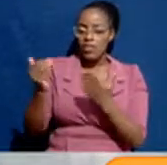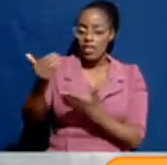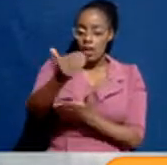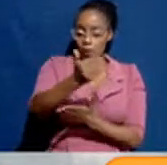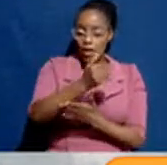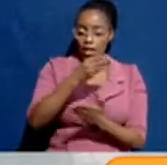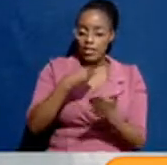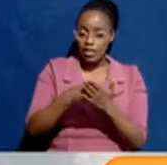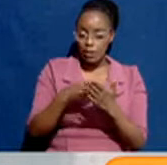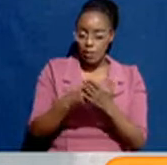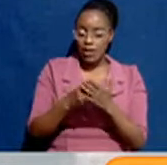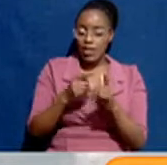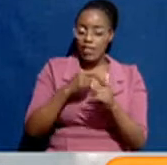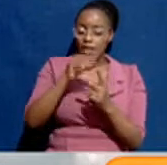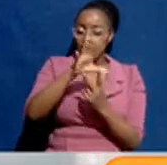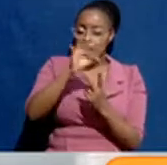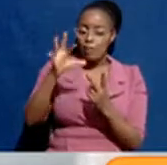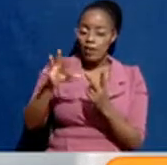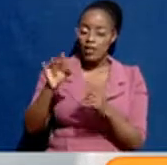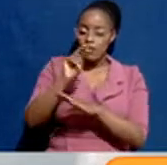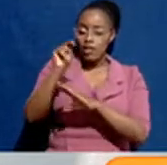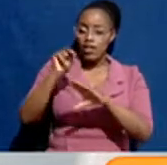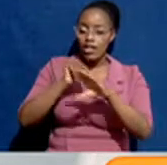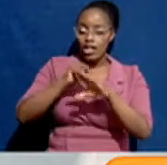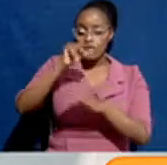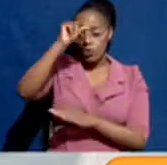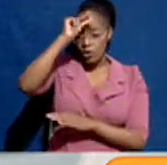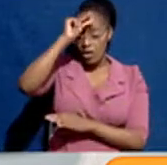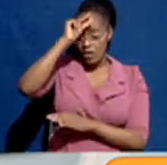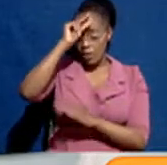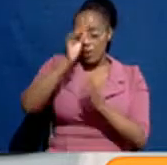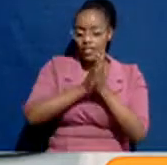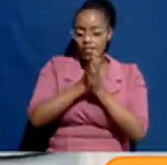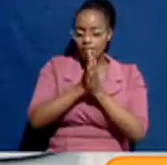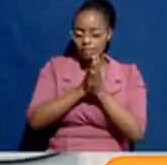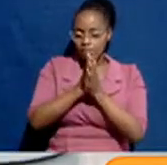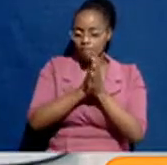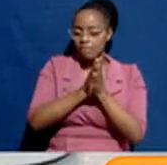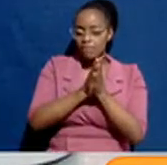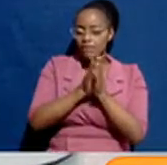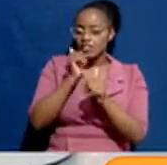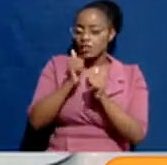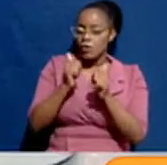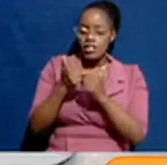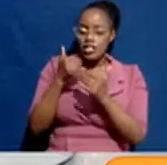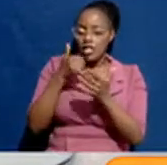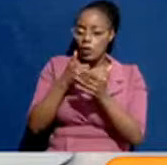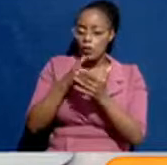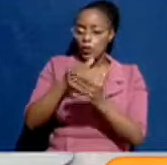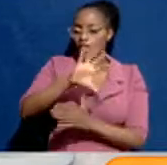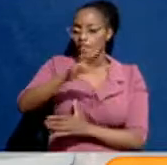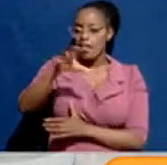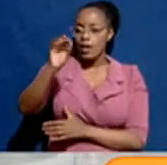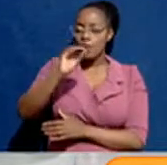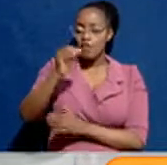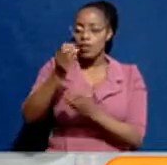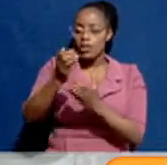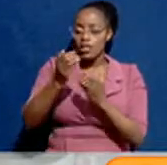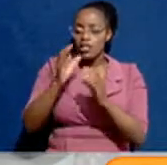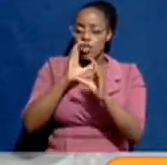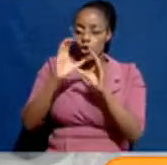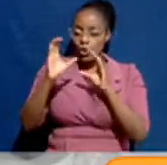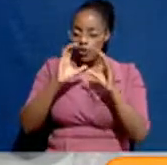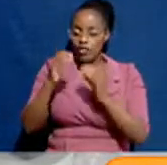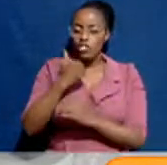money and they prioritize national government interest and they leave out counties. So I think we need a